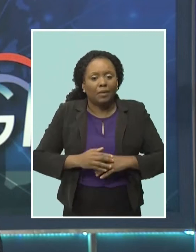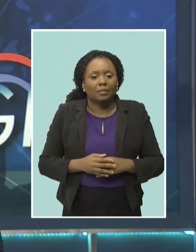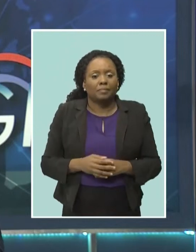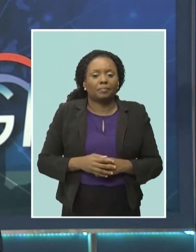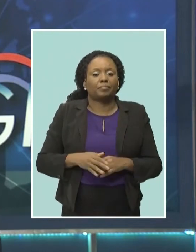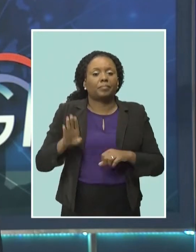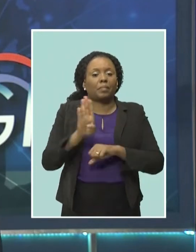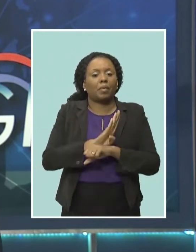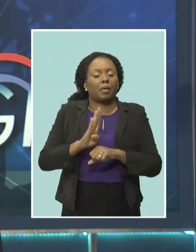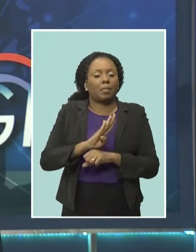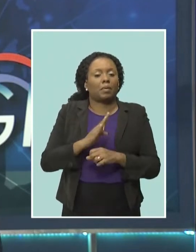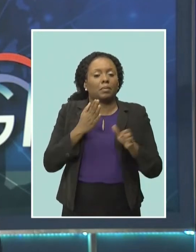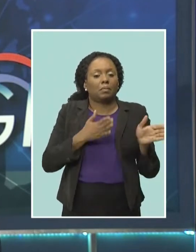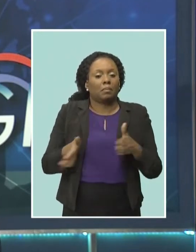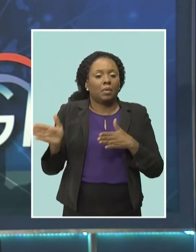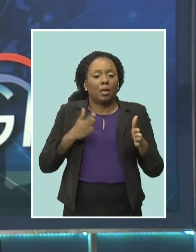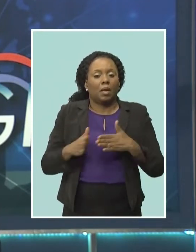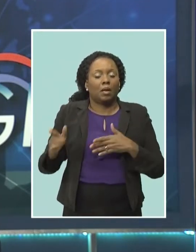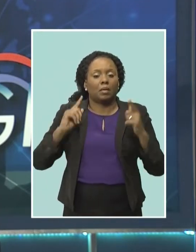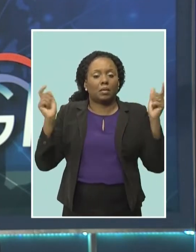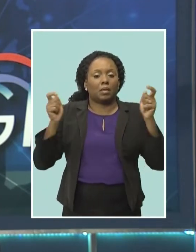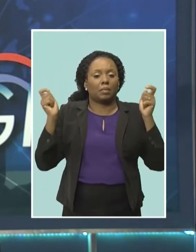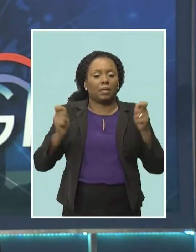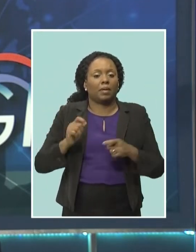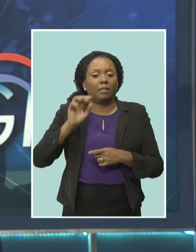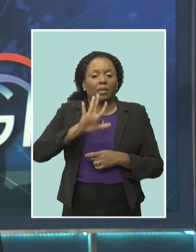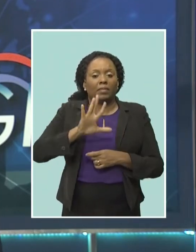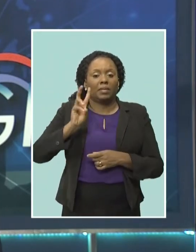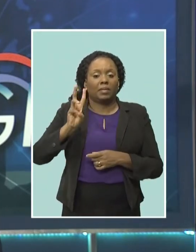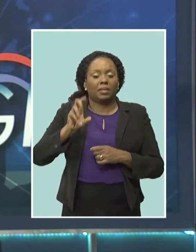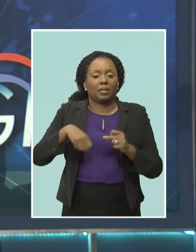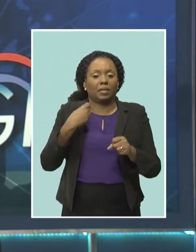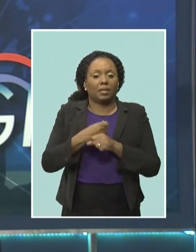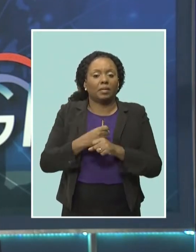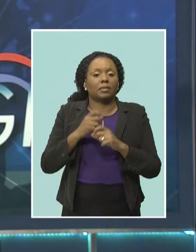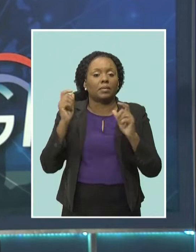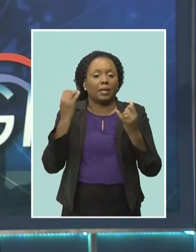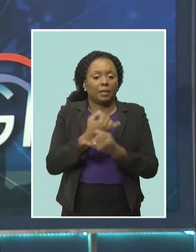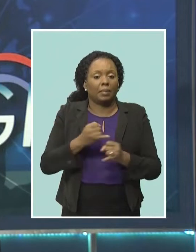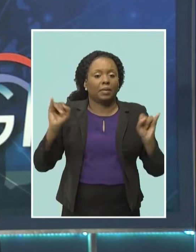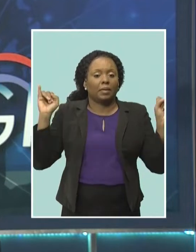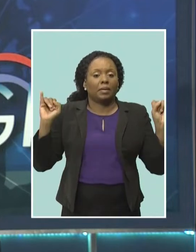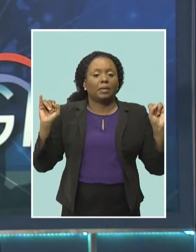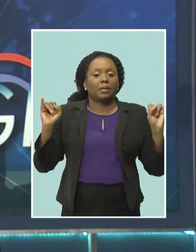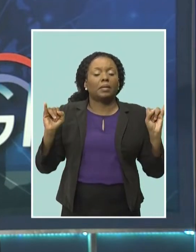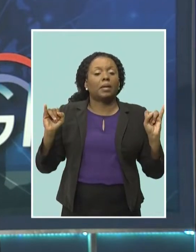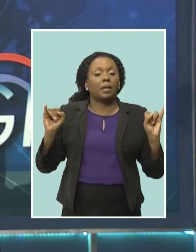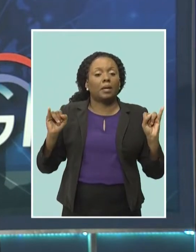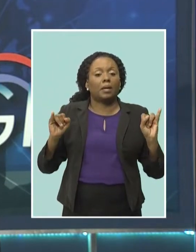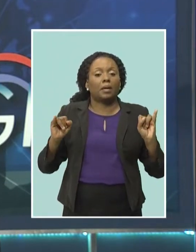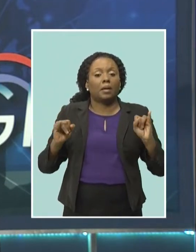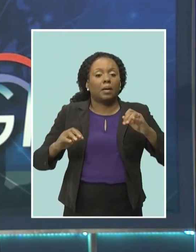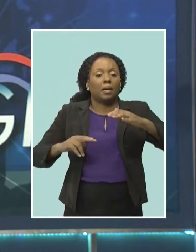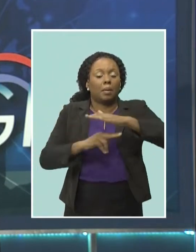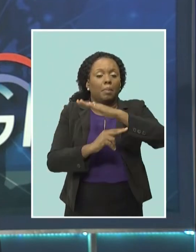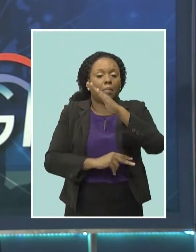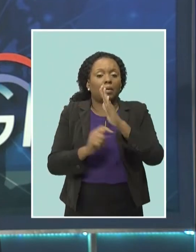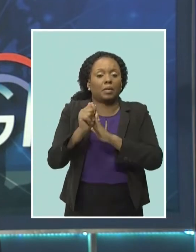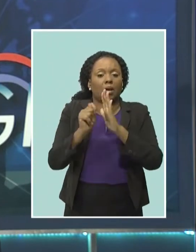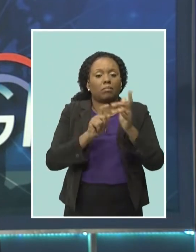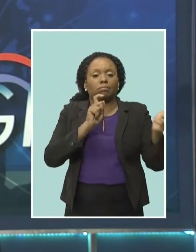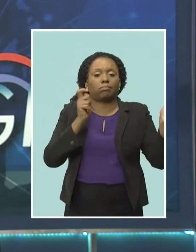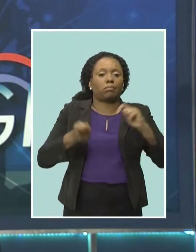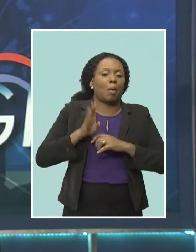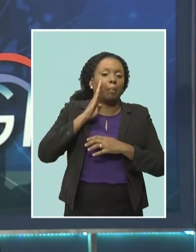As Barbados prepares to celebrate its 56th anniversary of independence, the capital is being transformed into a sea of blue, yellow, and black.